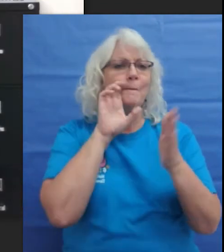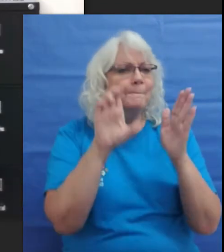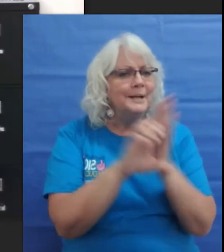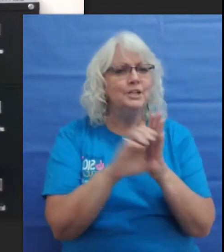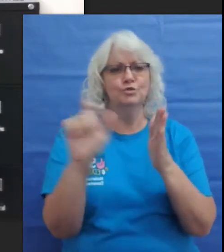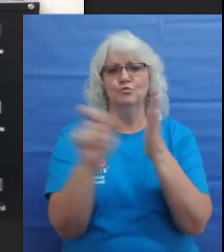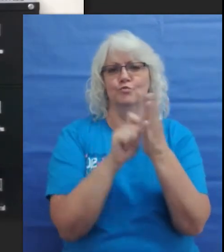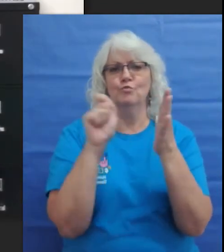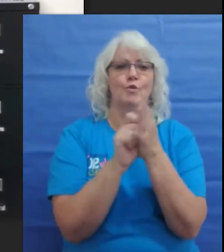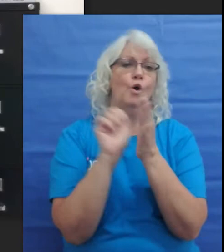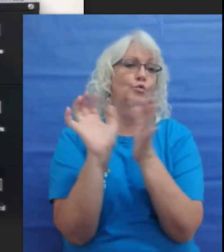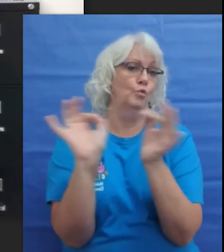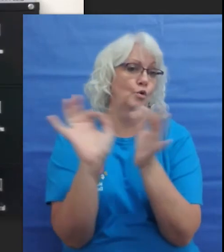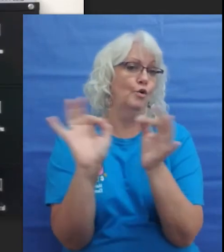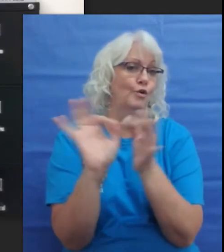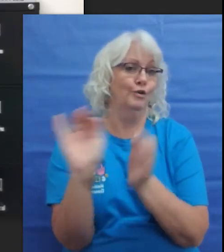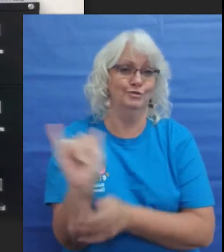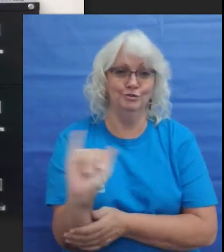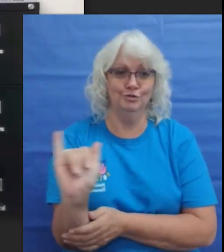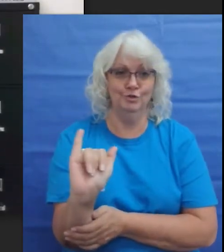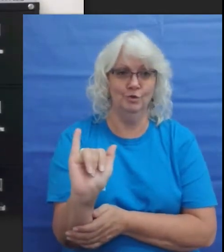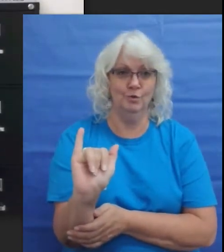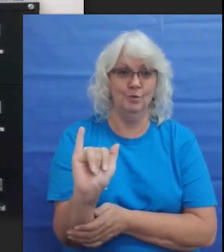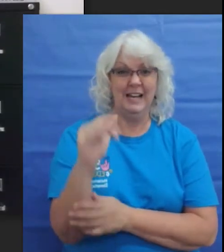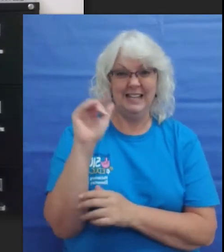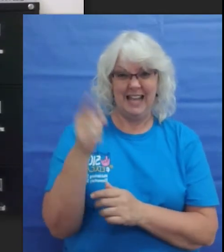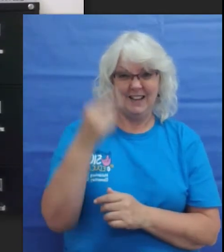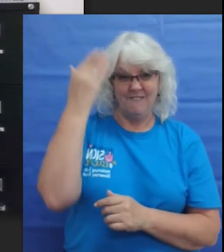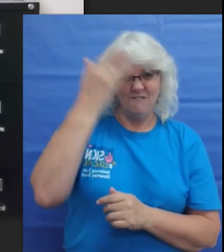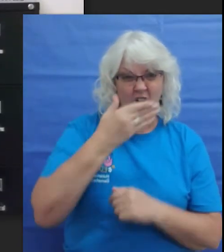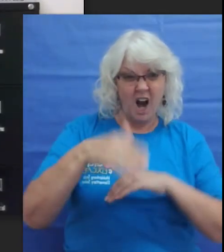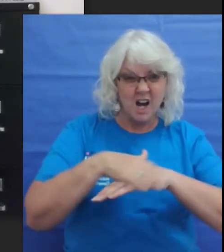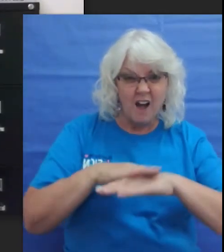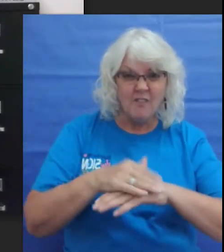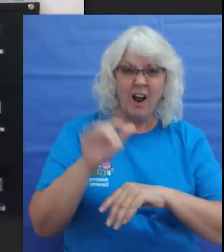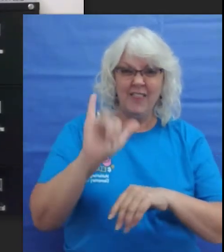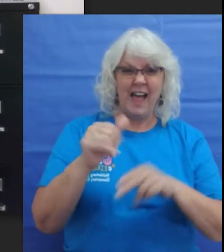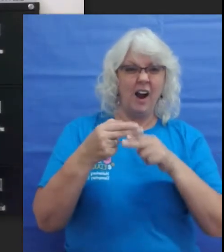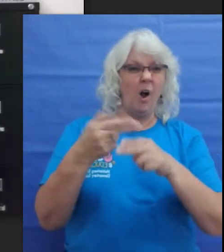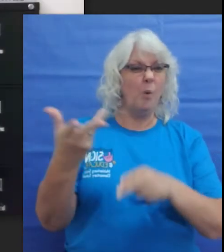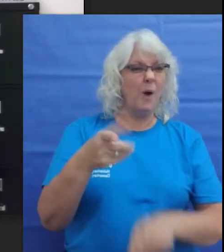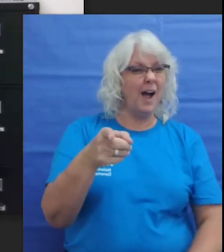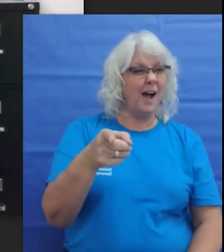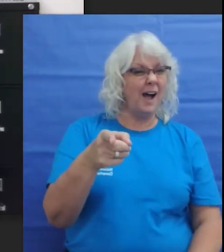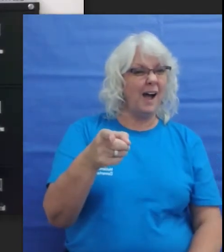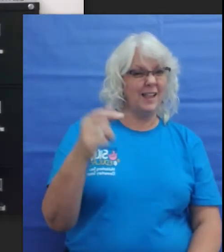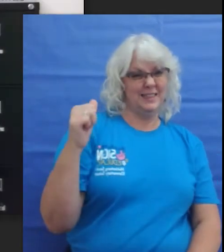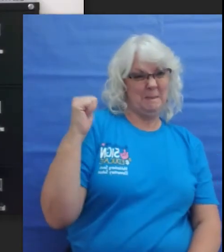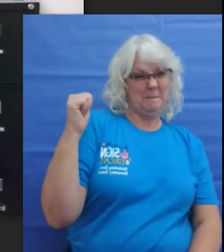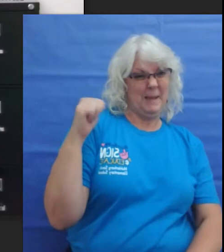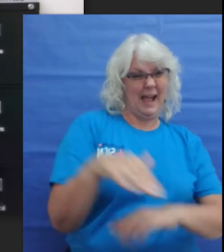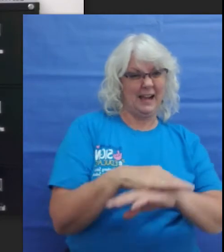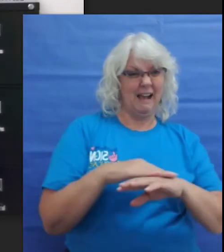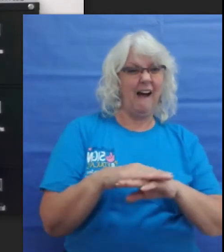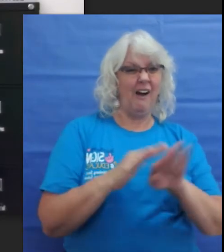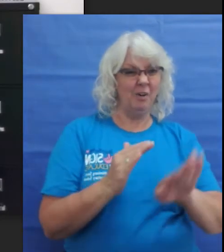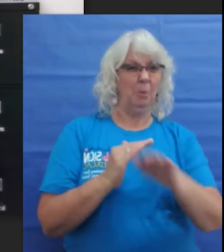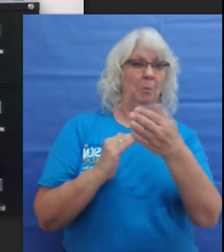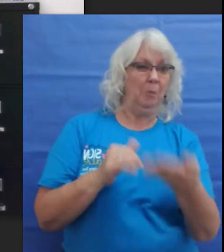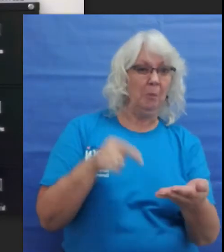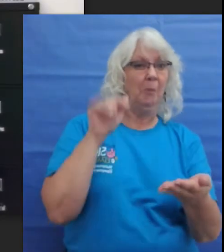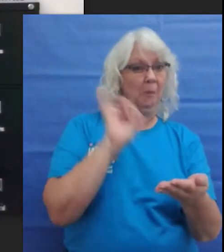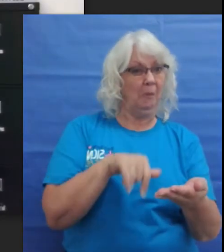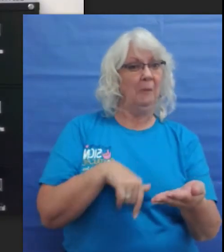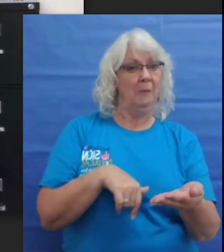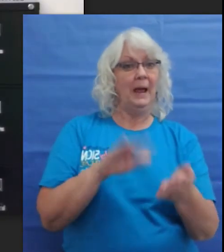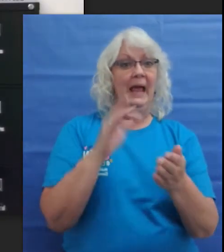called? The front cover. Who remembers what this is called? The back cover. All right. And if I